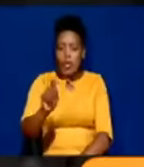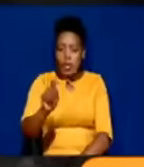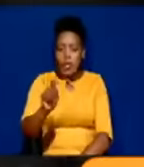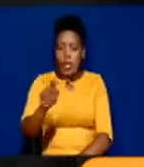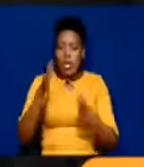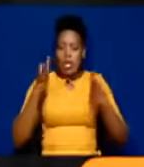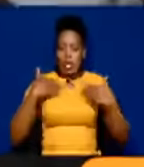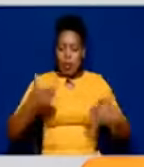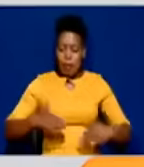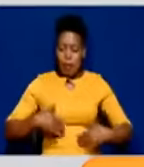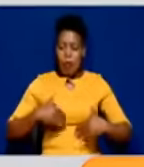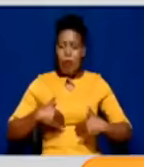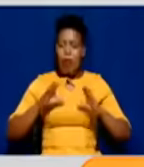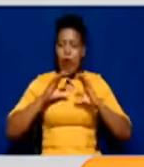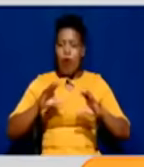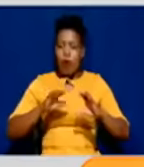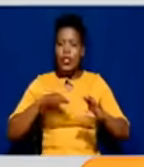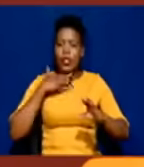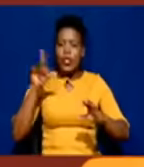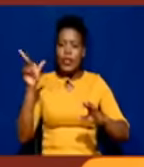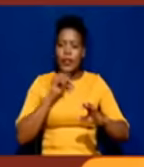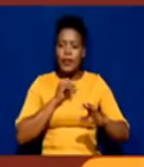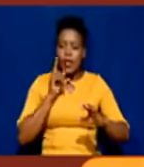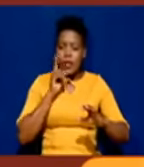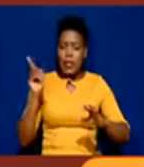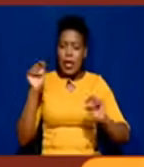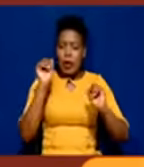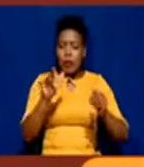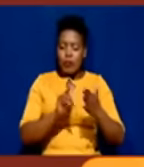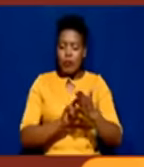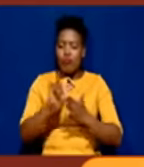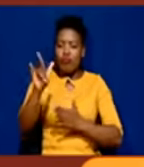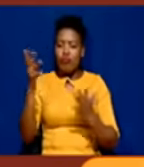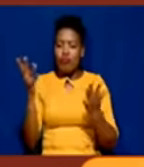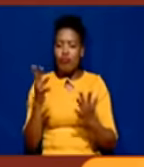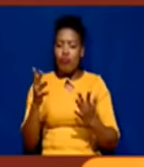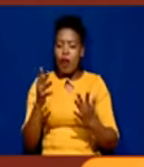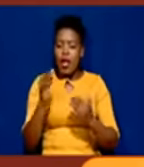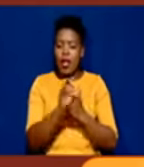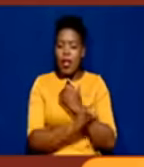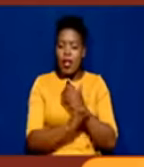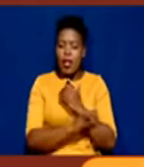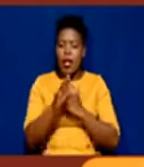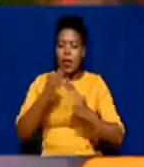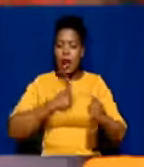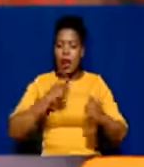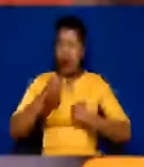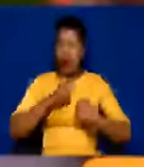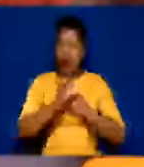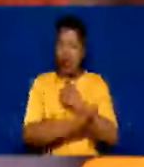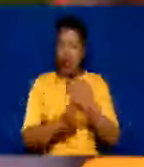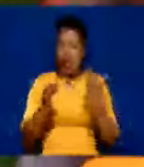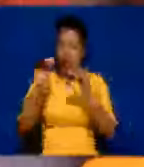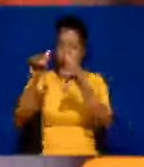The body of the late Gervais Hakizimana will be airlifted to his native country, Rwanda, where he